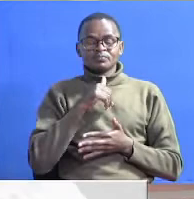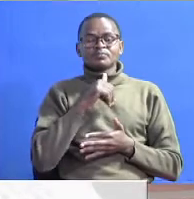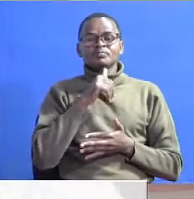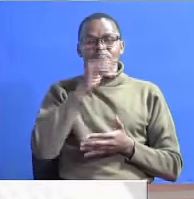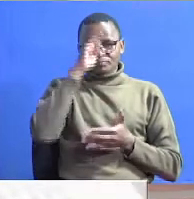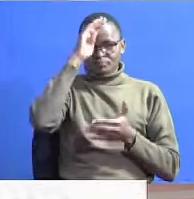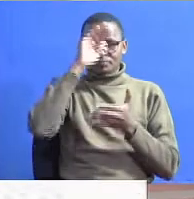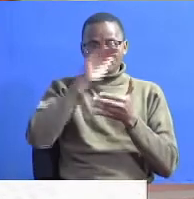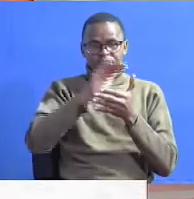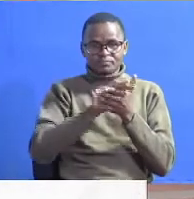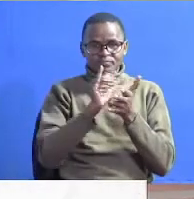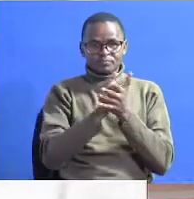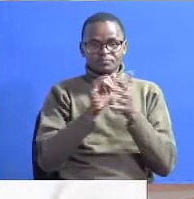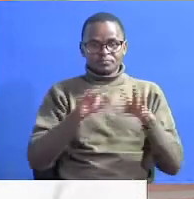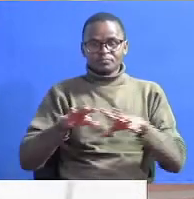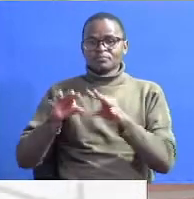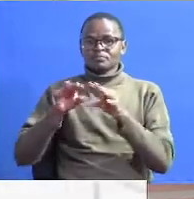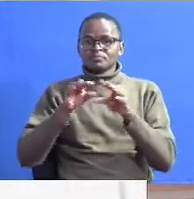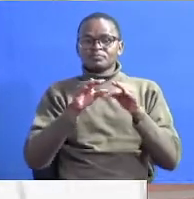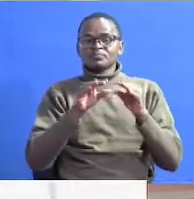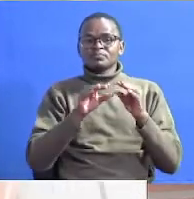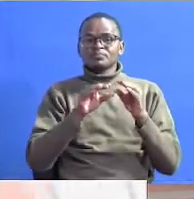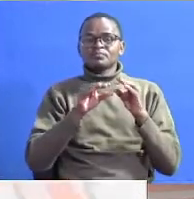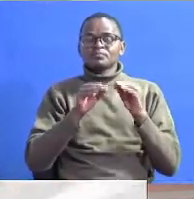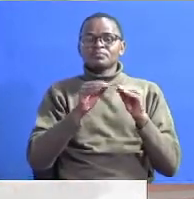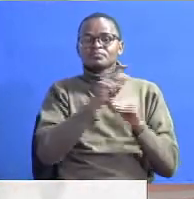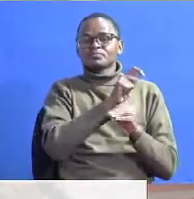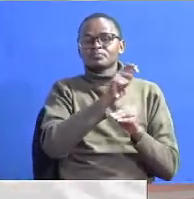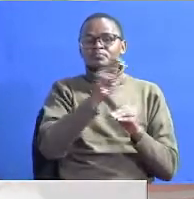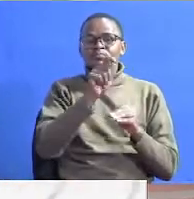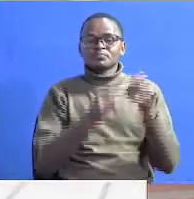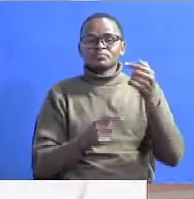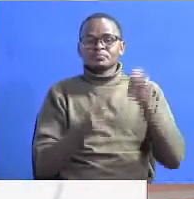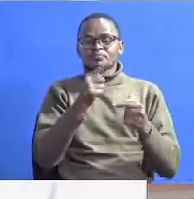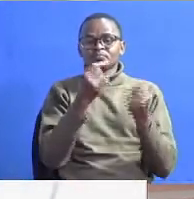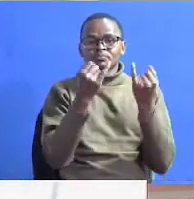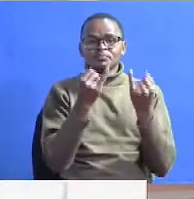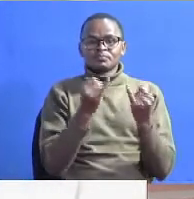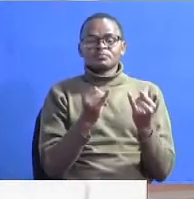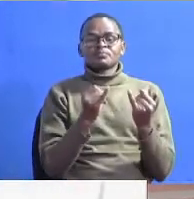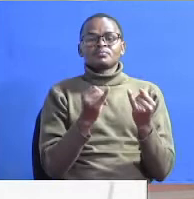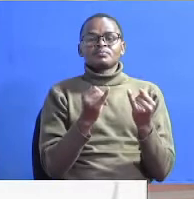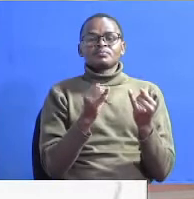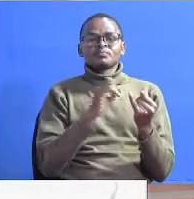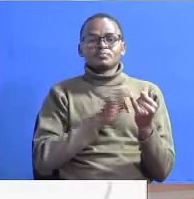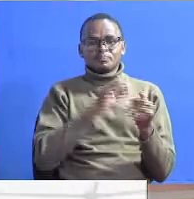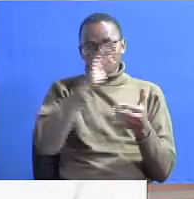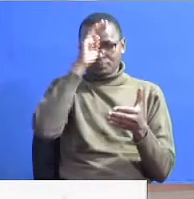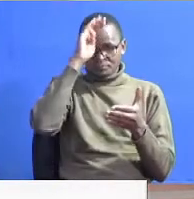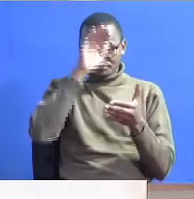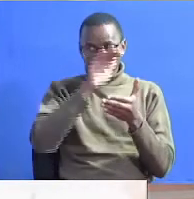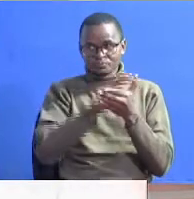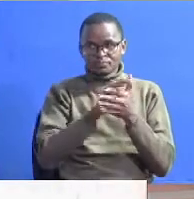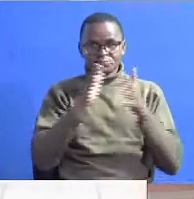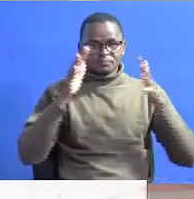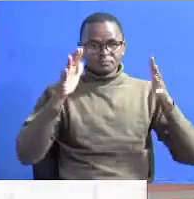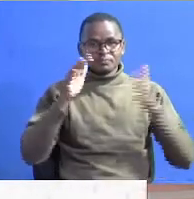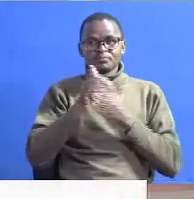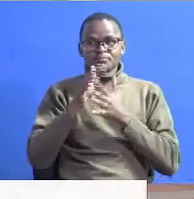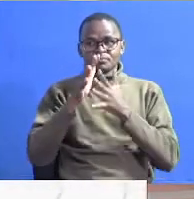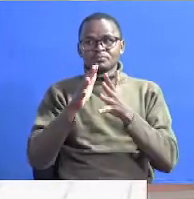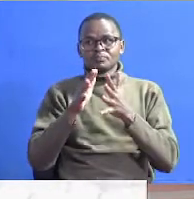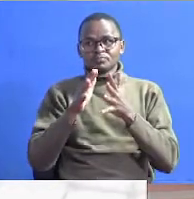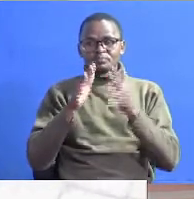believed that we took the win. Now, I believe Raila is a great leader. Yes. He has